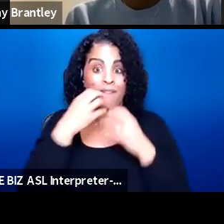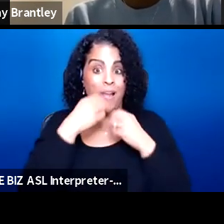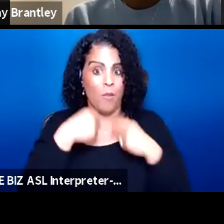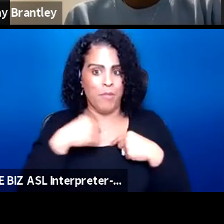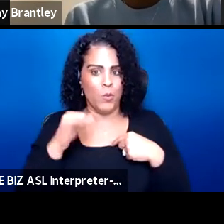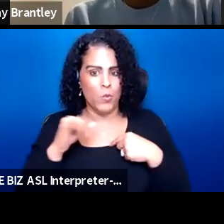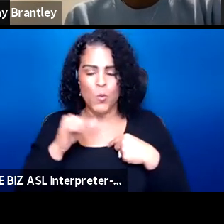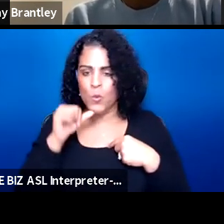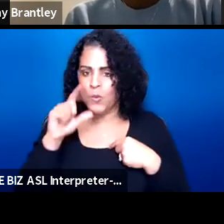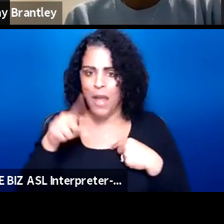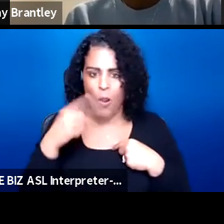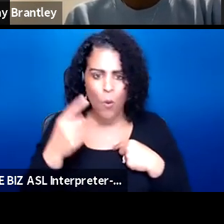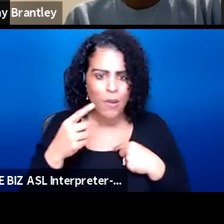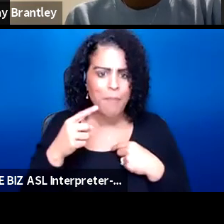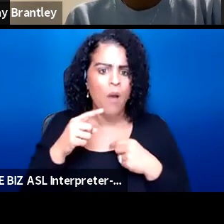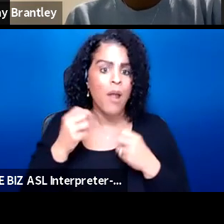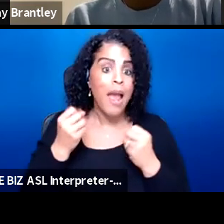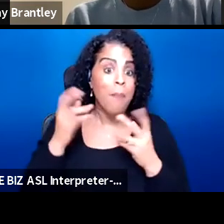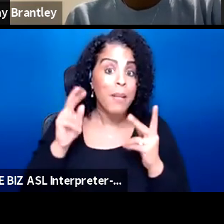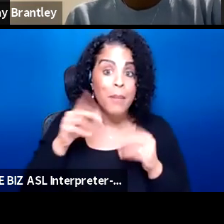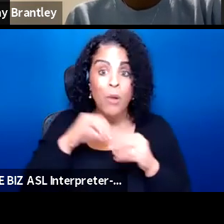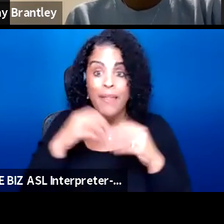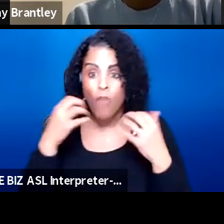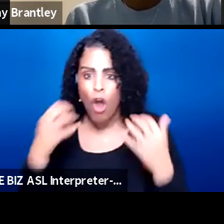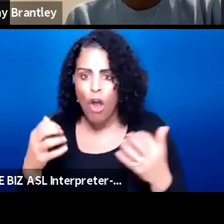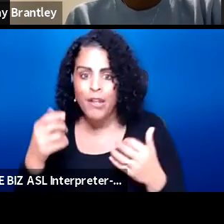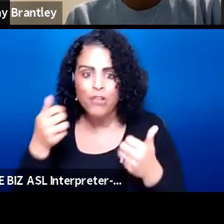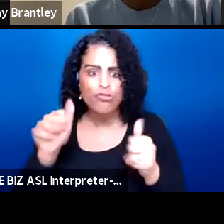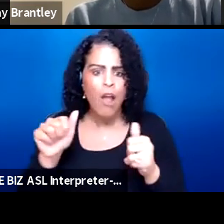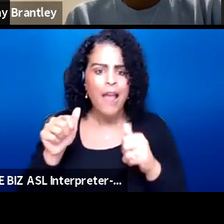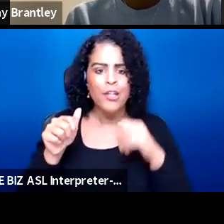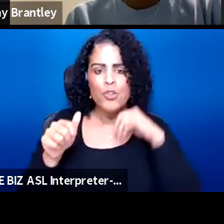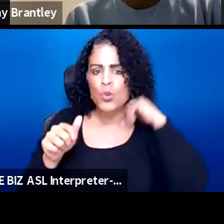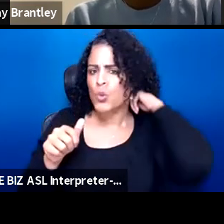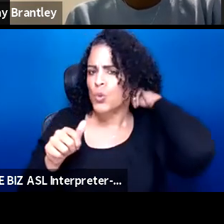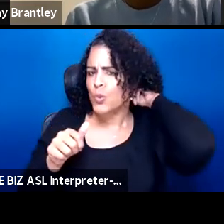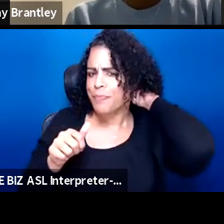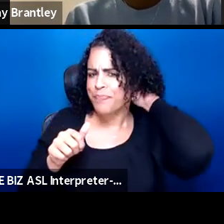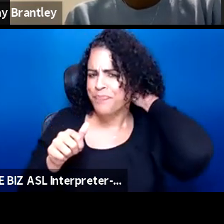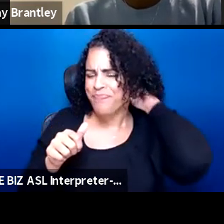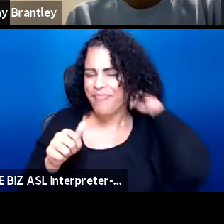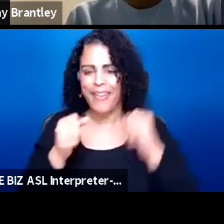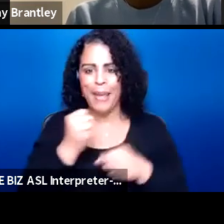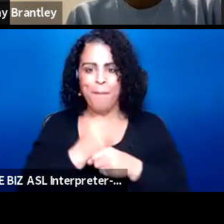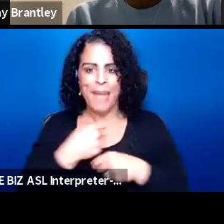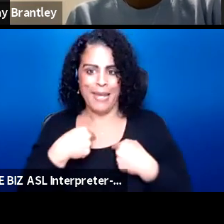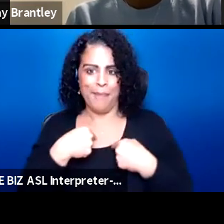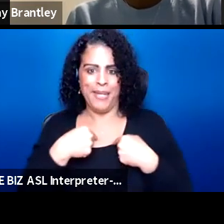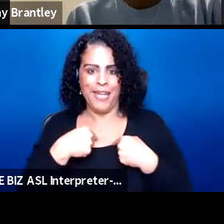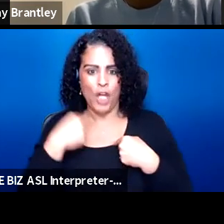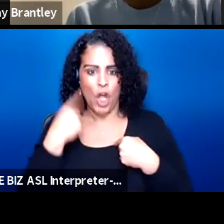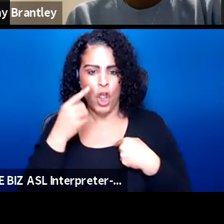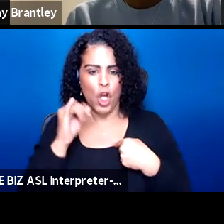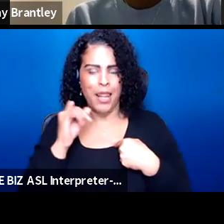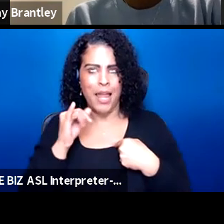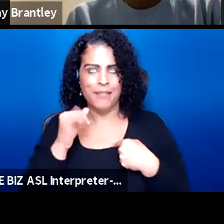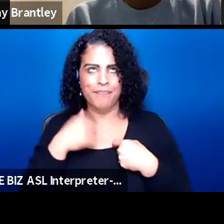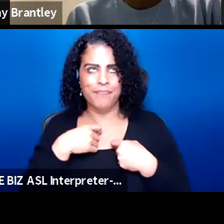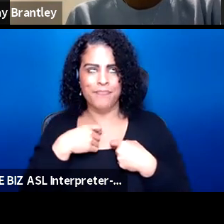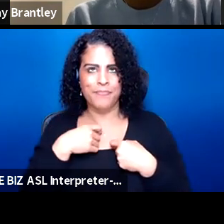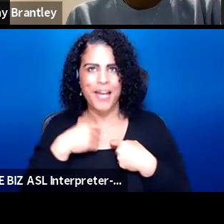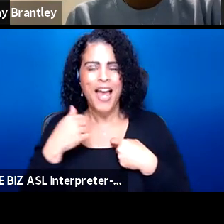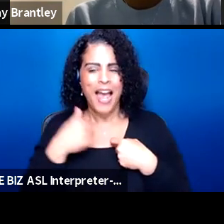just about how many people are in the audience or trying to make, you know, make myself look like I'm not,